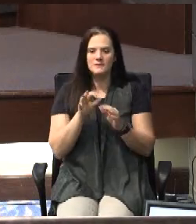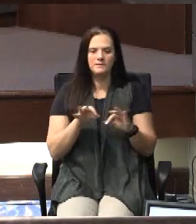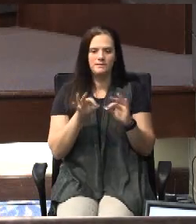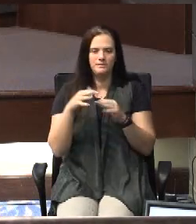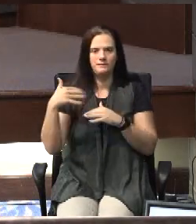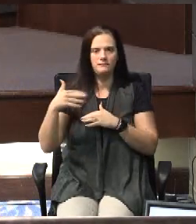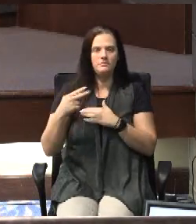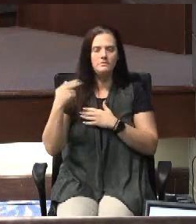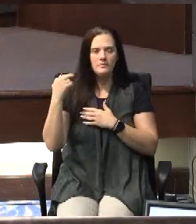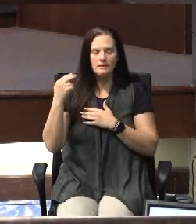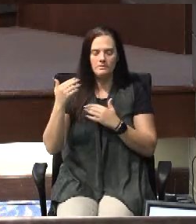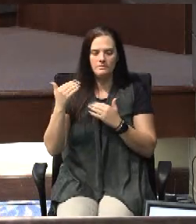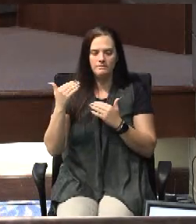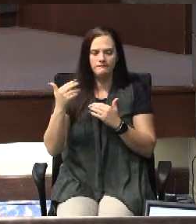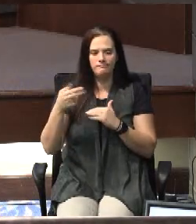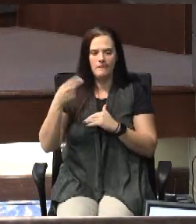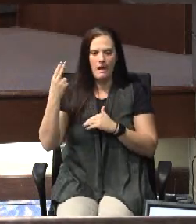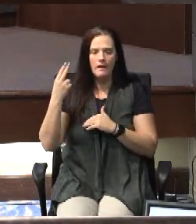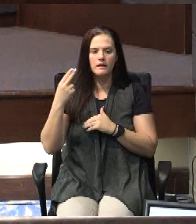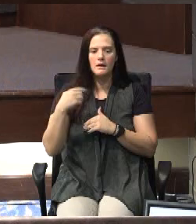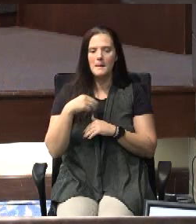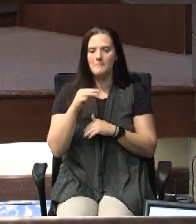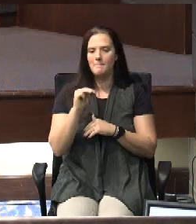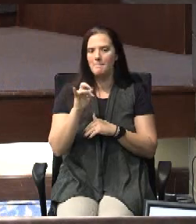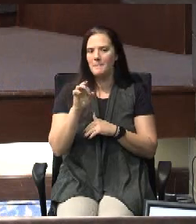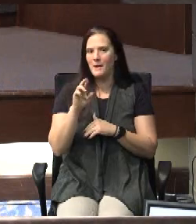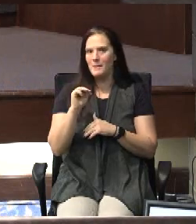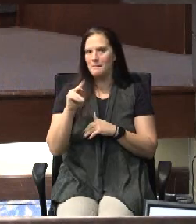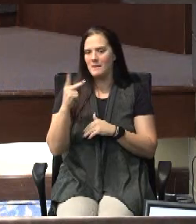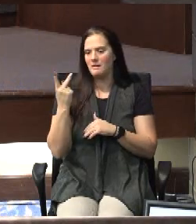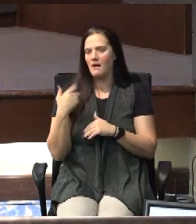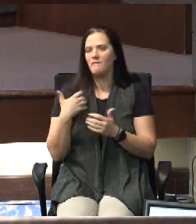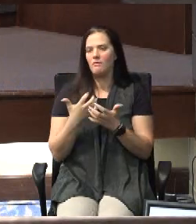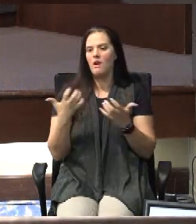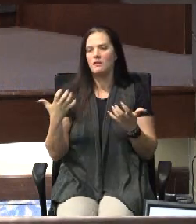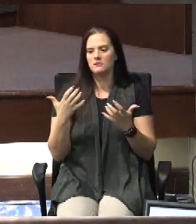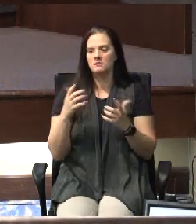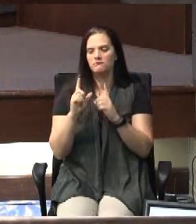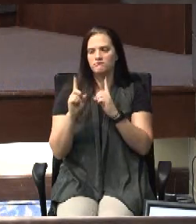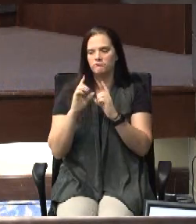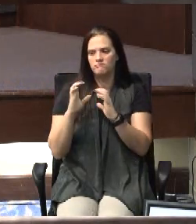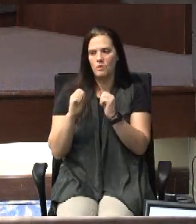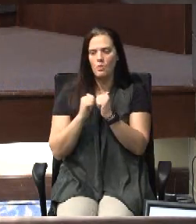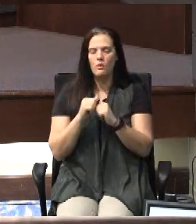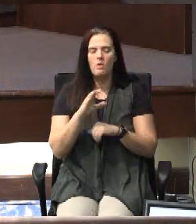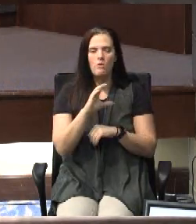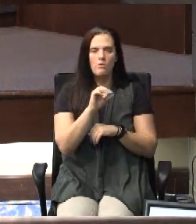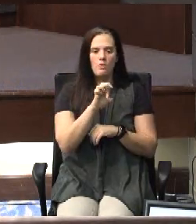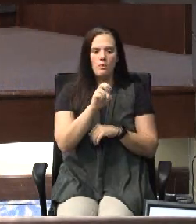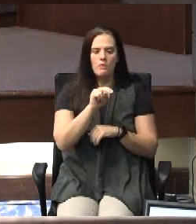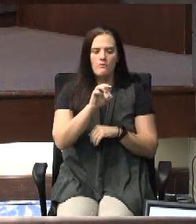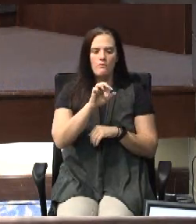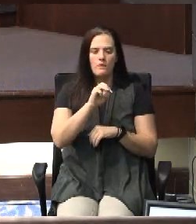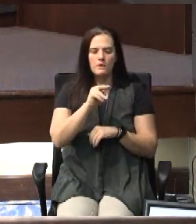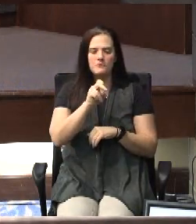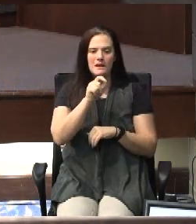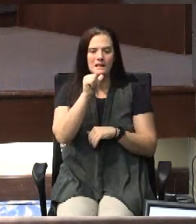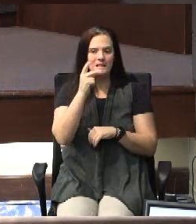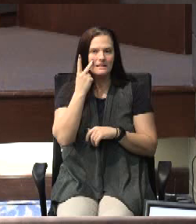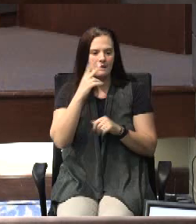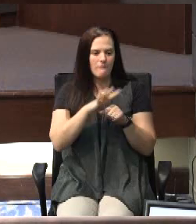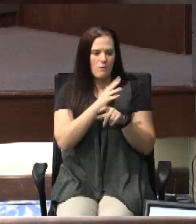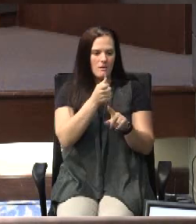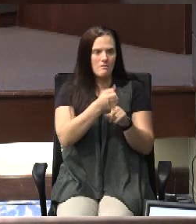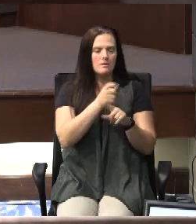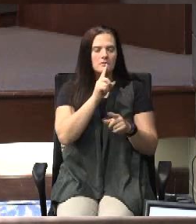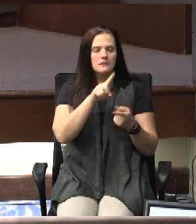significantly high. Mayor Meek and I have lots of conversations about code enforcement, and it wasn't something that I really saw the full impact of